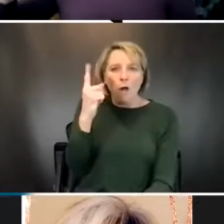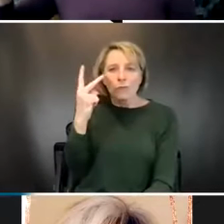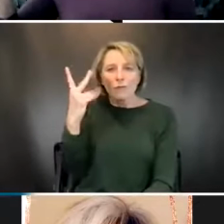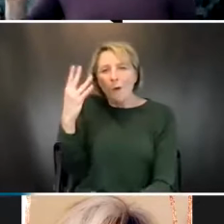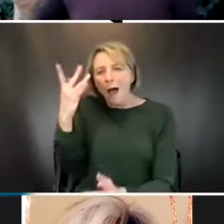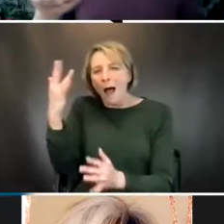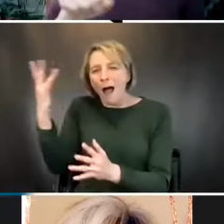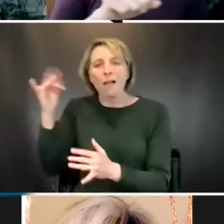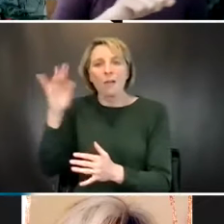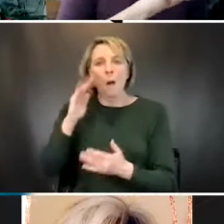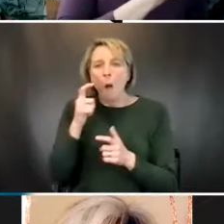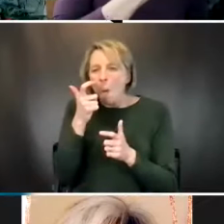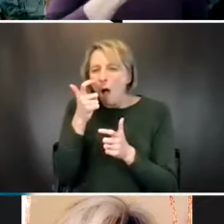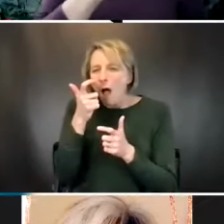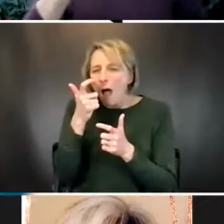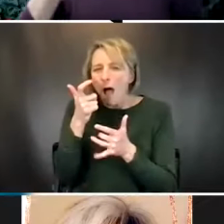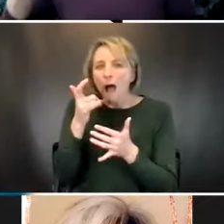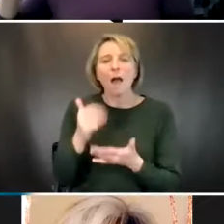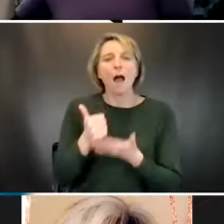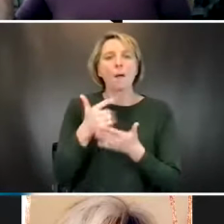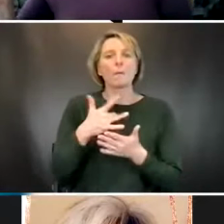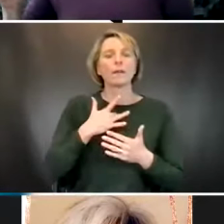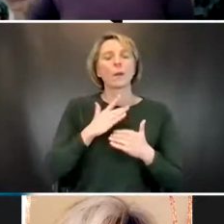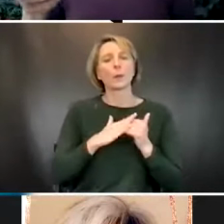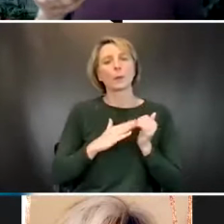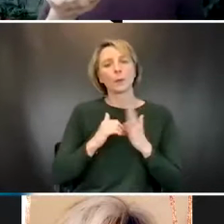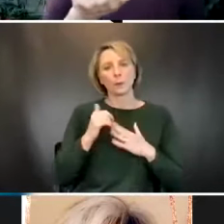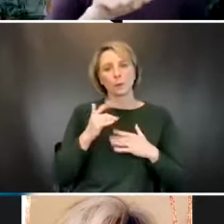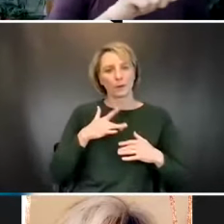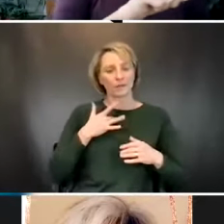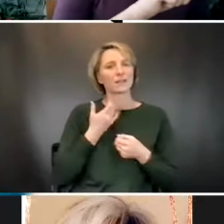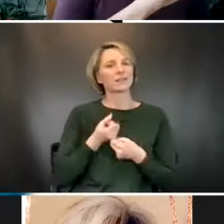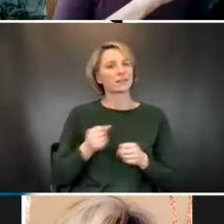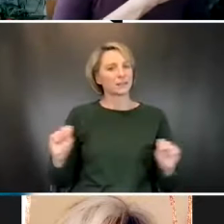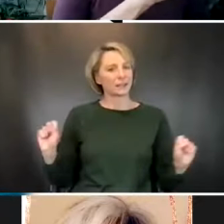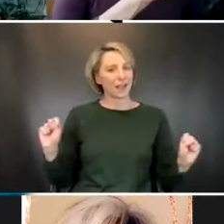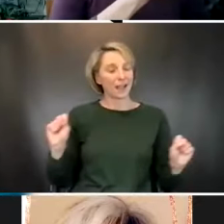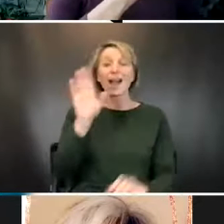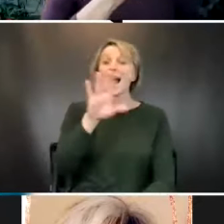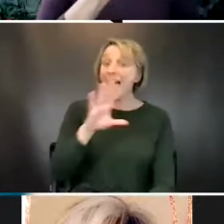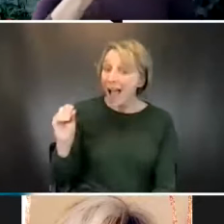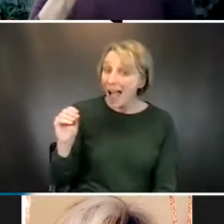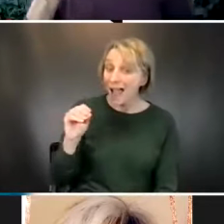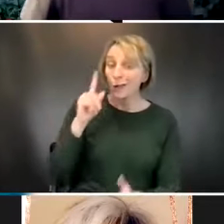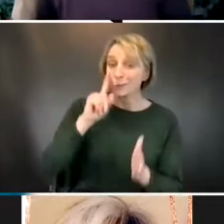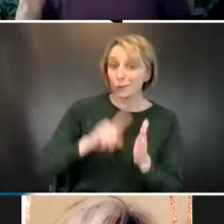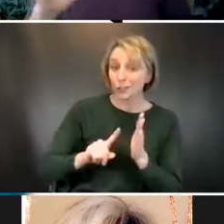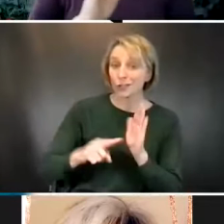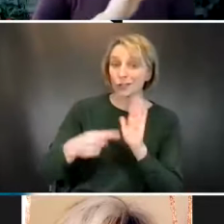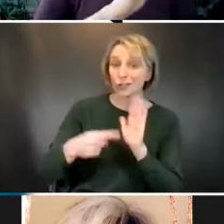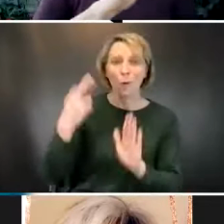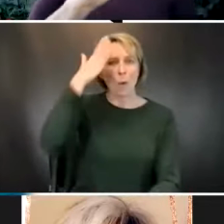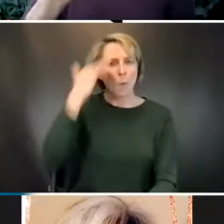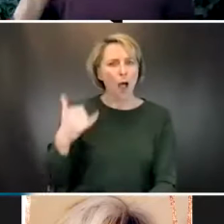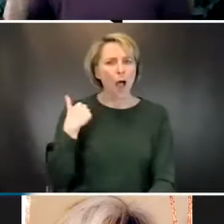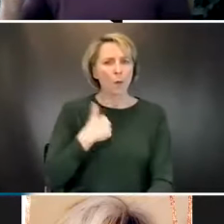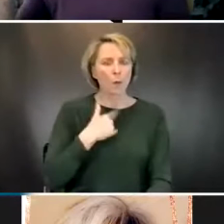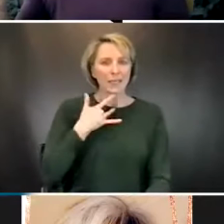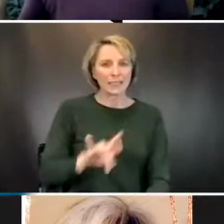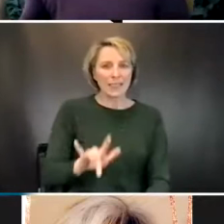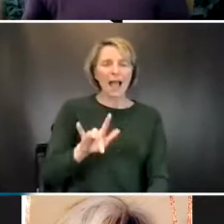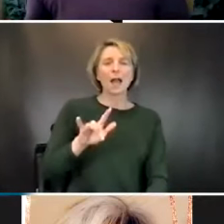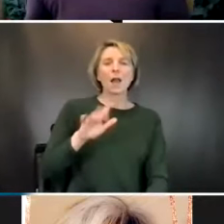that re-watching is really interesting. The science is showing us that the reason we love it is because we know